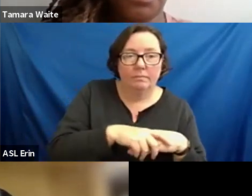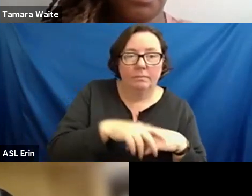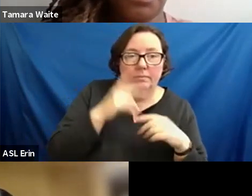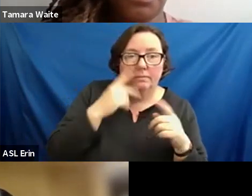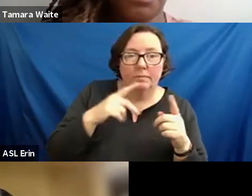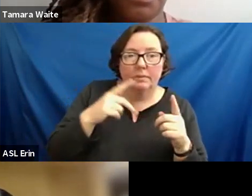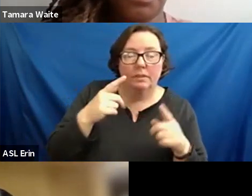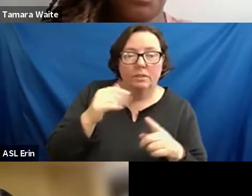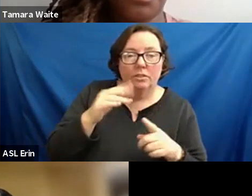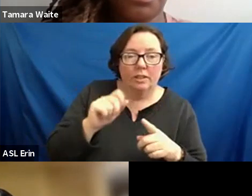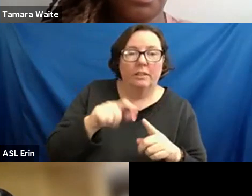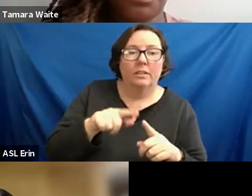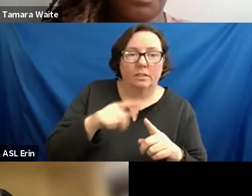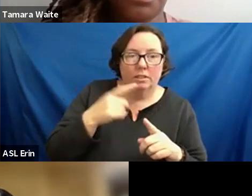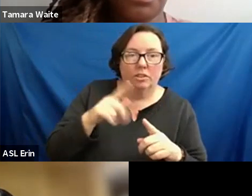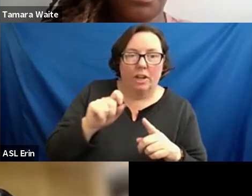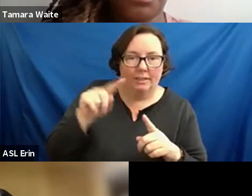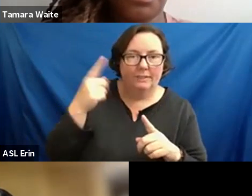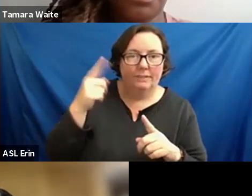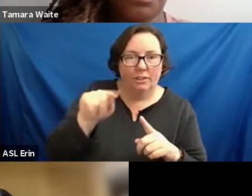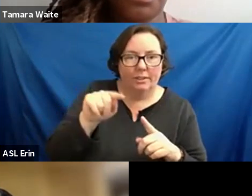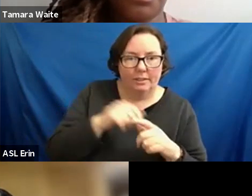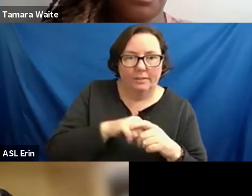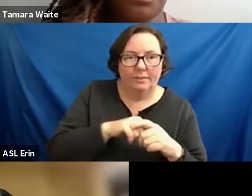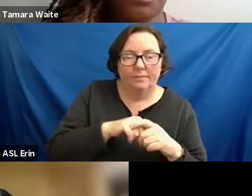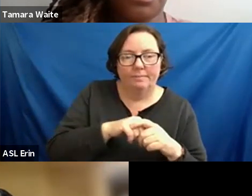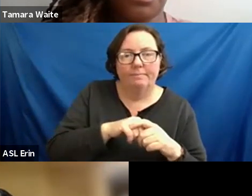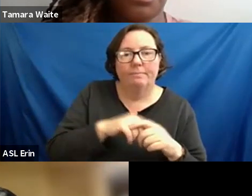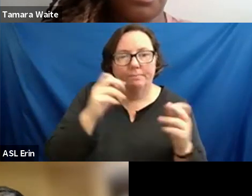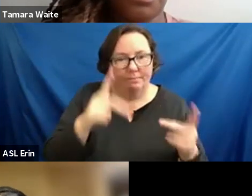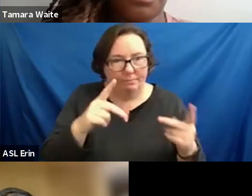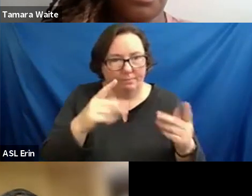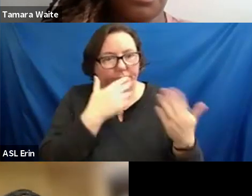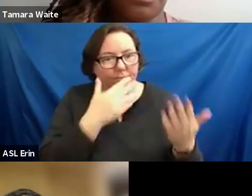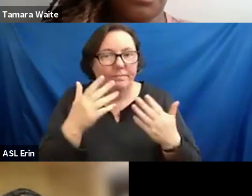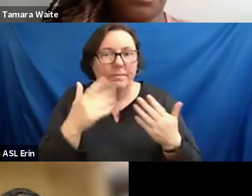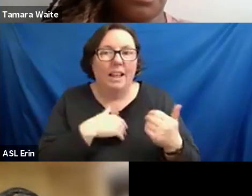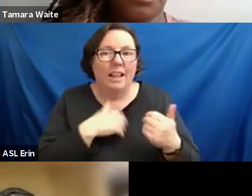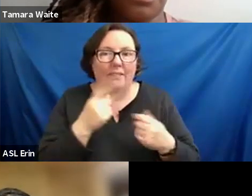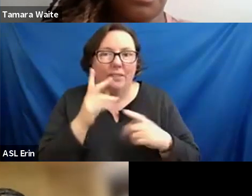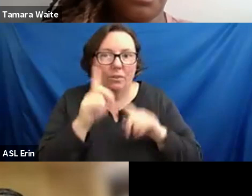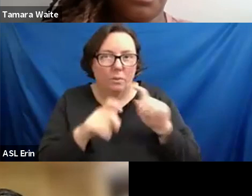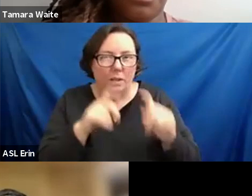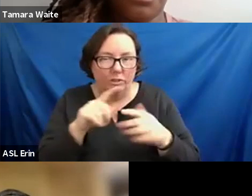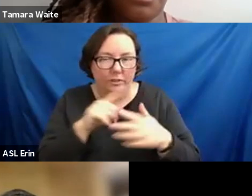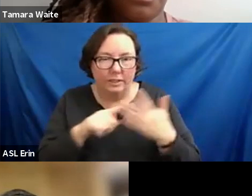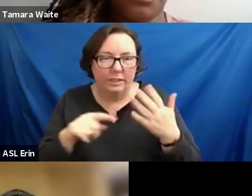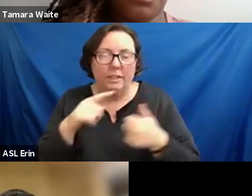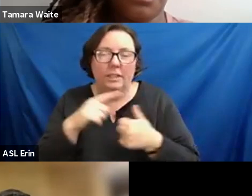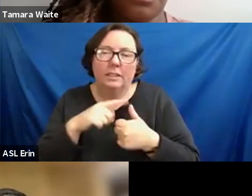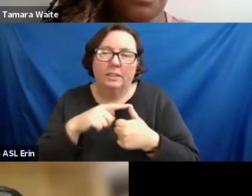Ms. Grassa. Ms. Grassa. Thank you. I actually have a couple of questions.